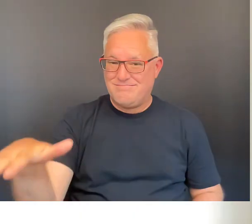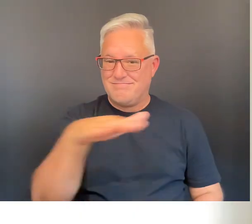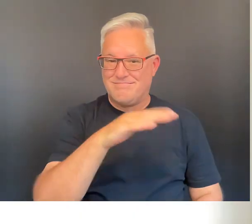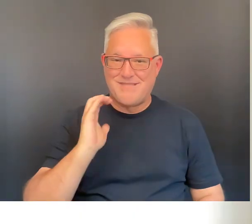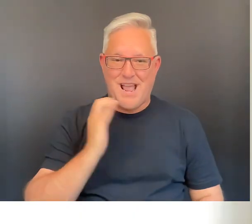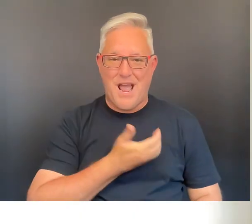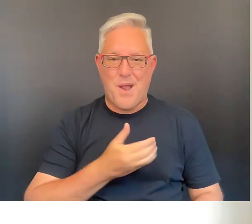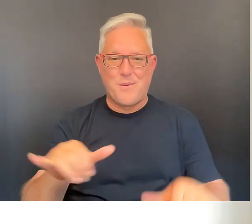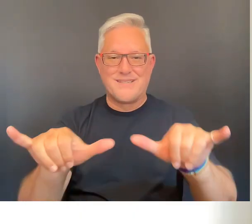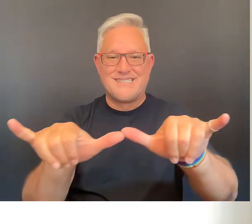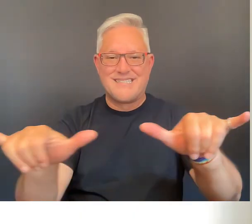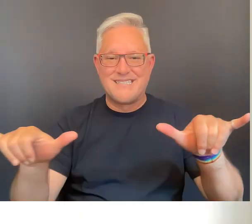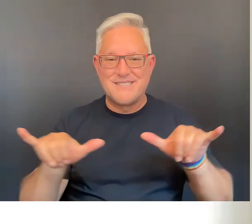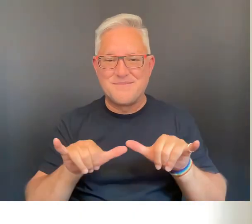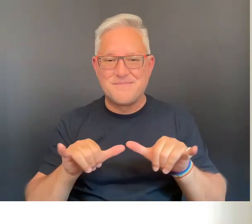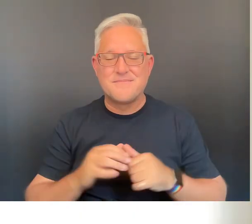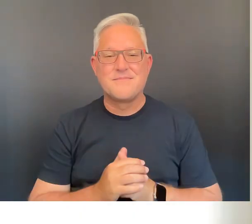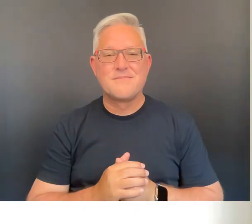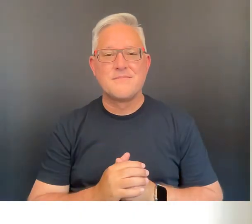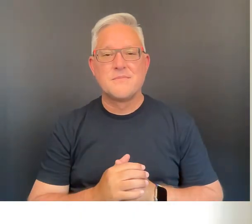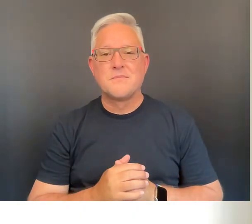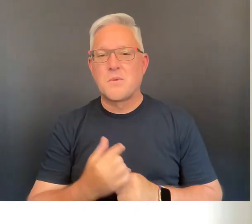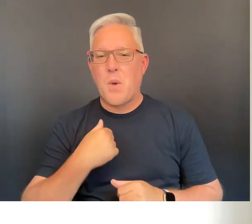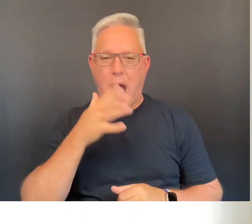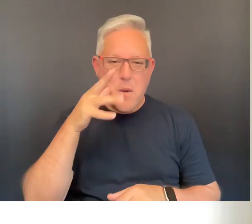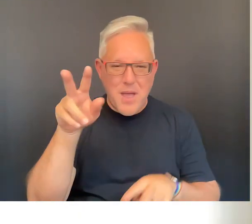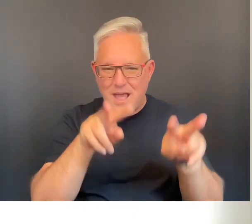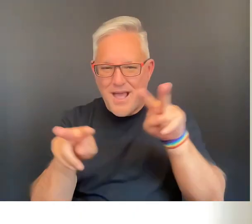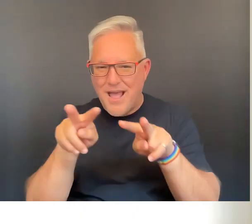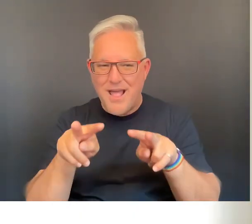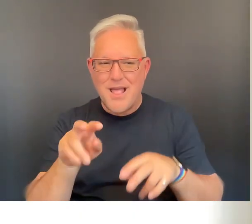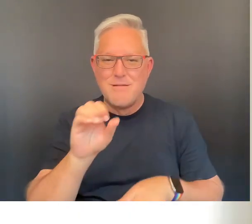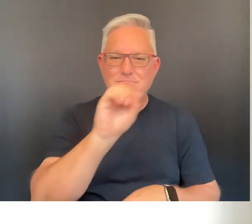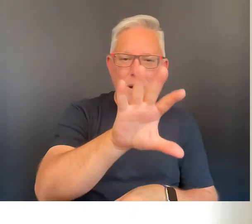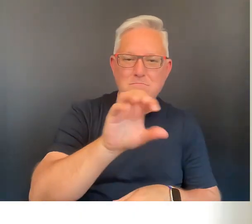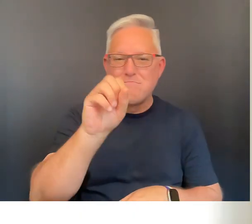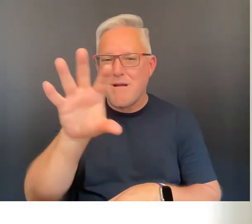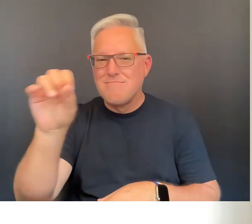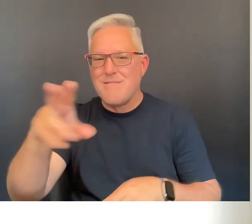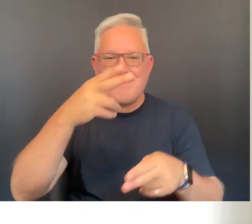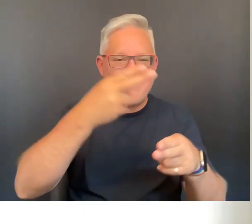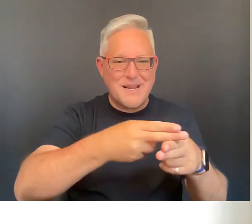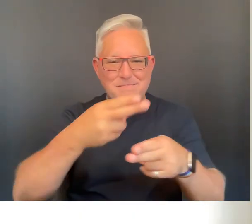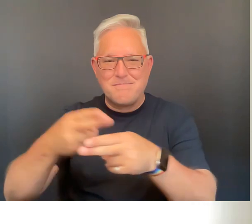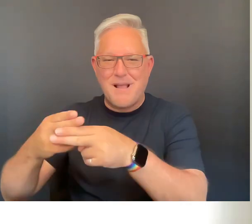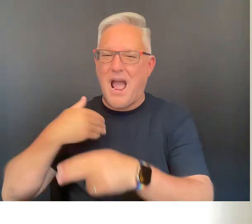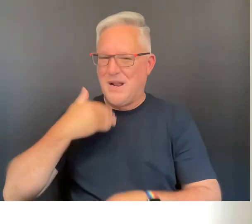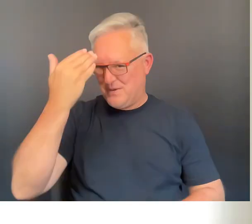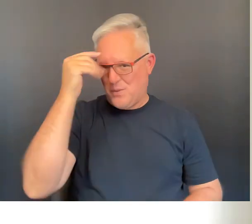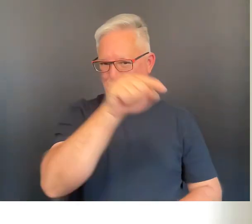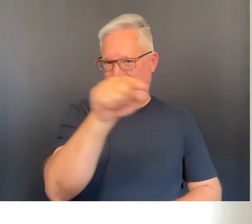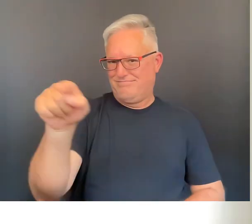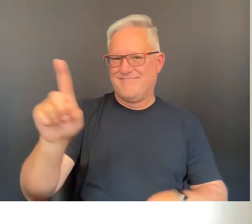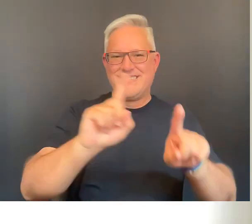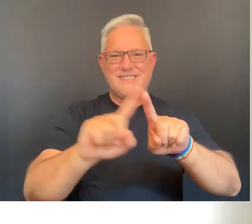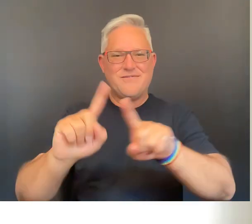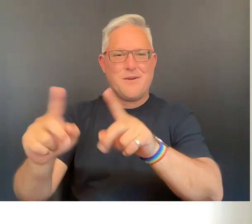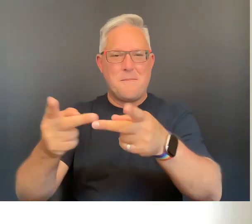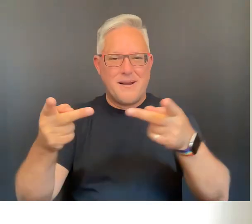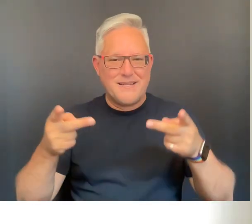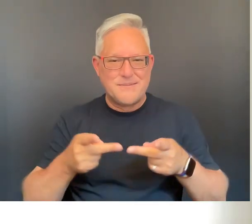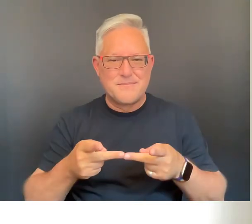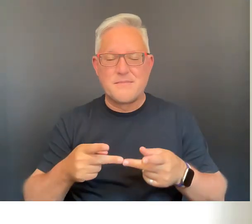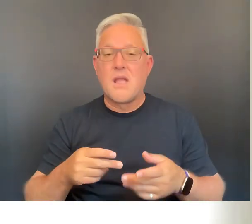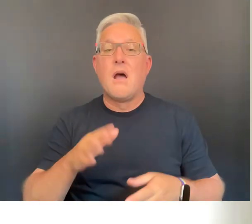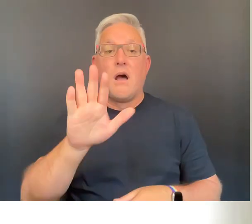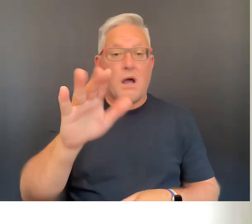synod. And so I'm just going to call your name because I know you're all on the screen in different places.